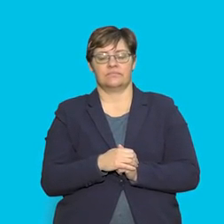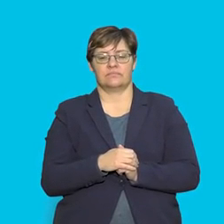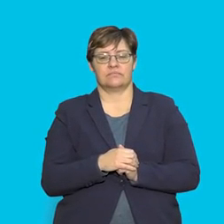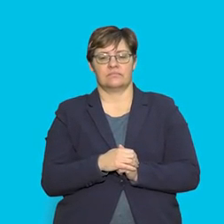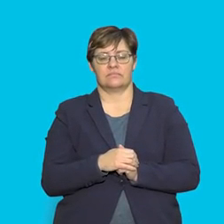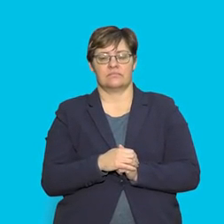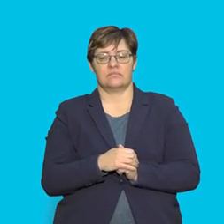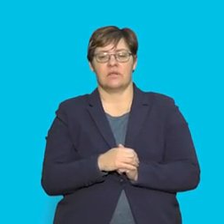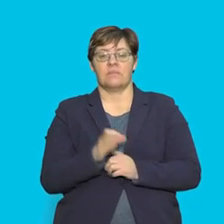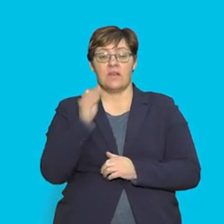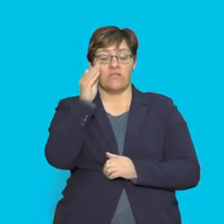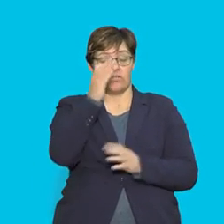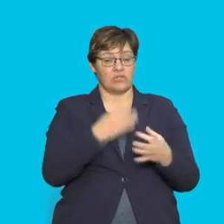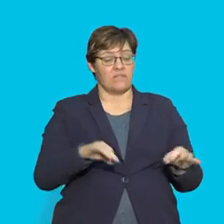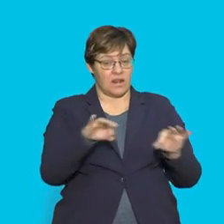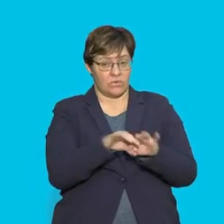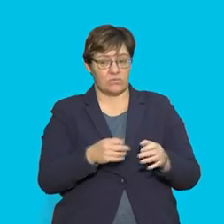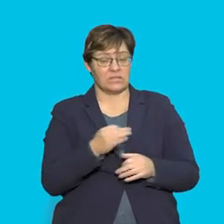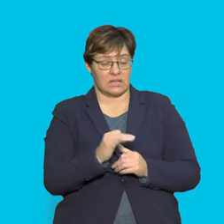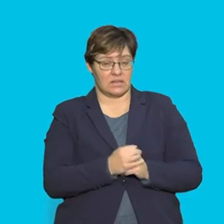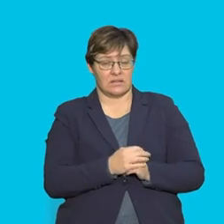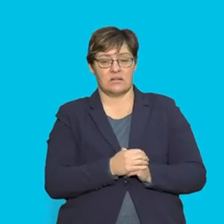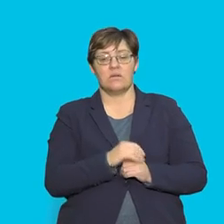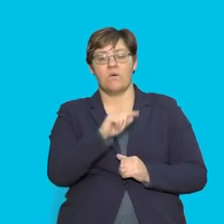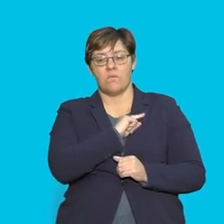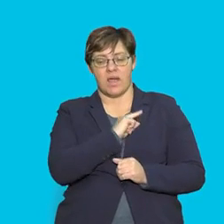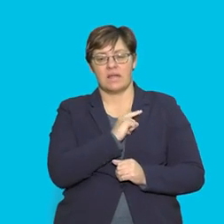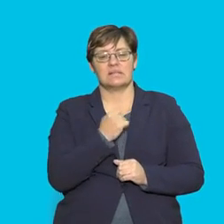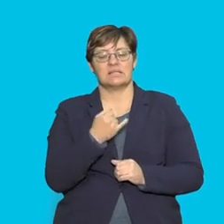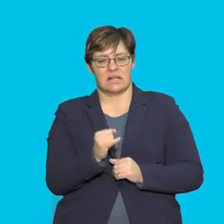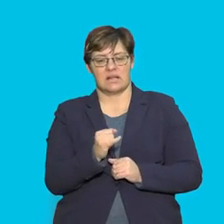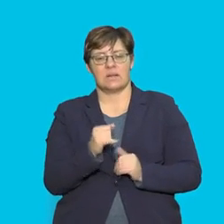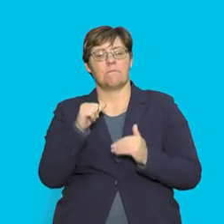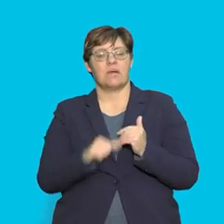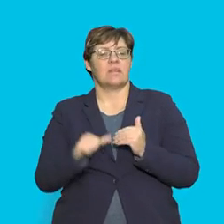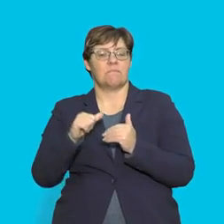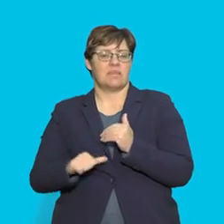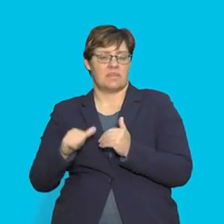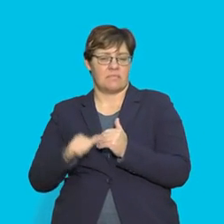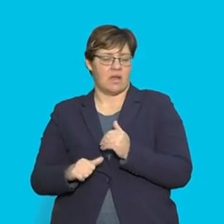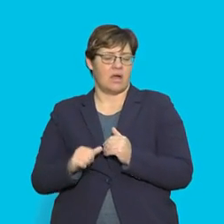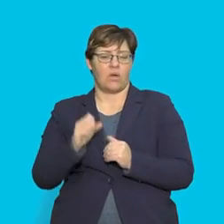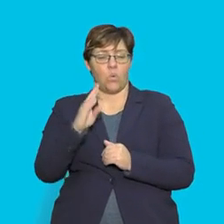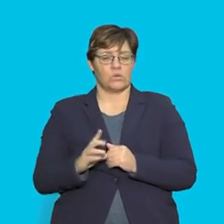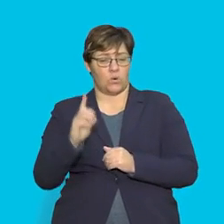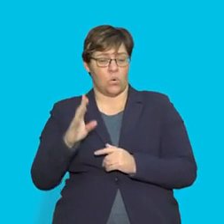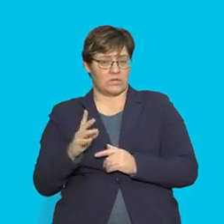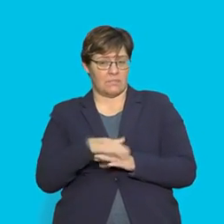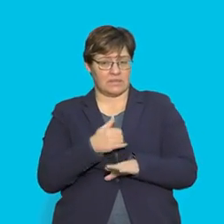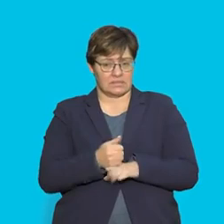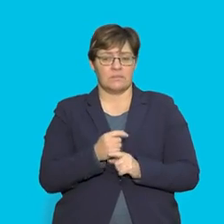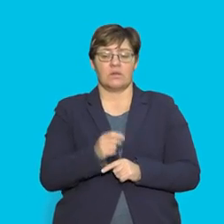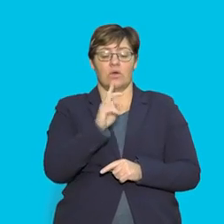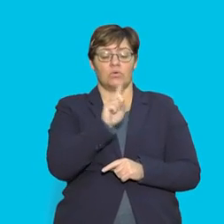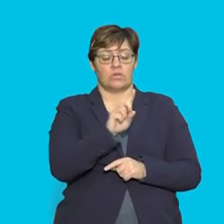not A even, it's still future value. You will say future value because it's still on a month-to-month basis. And this